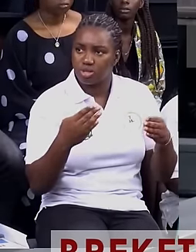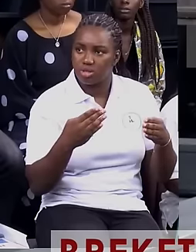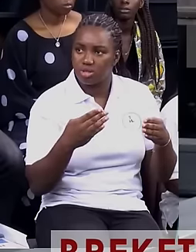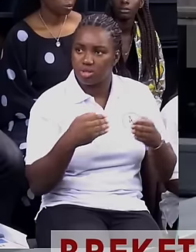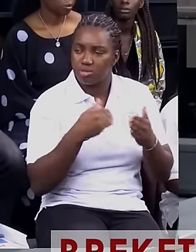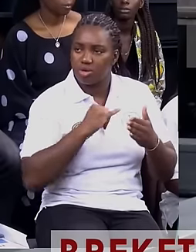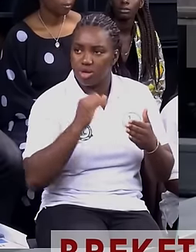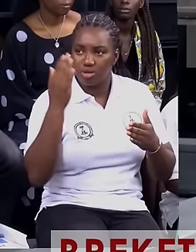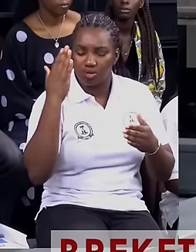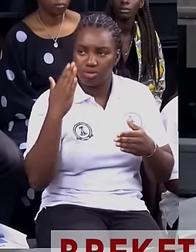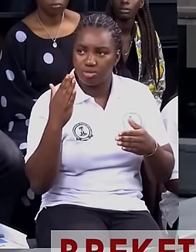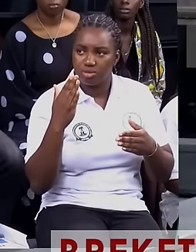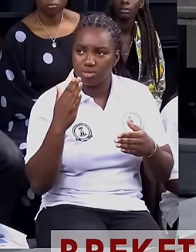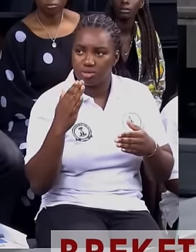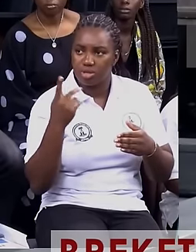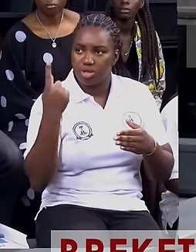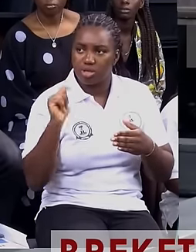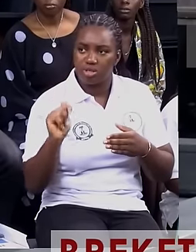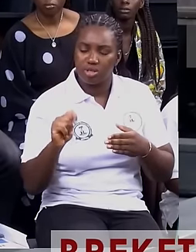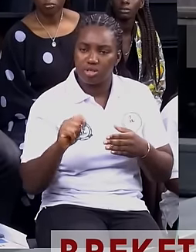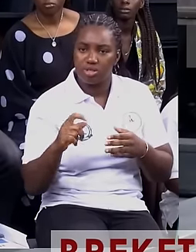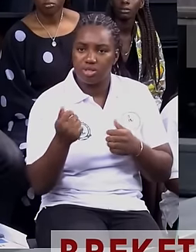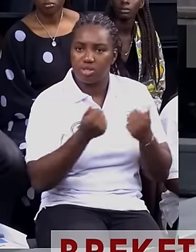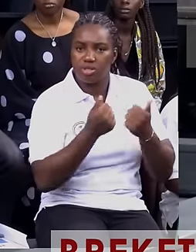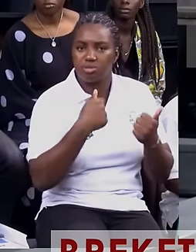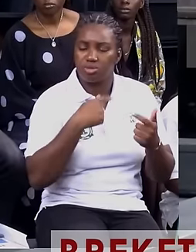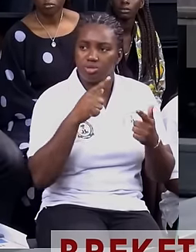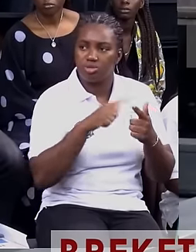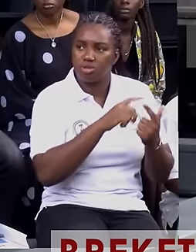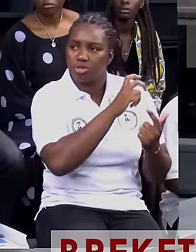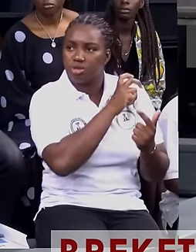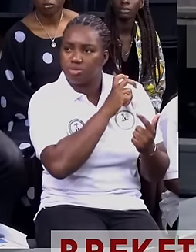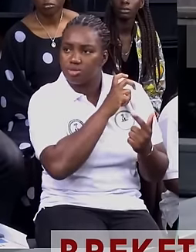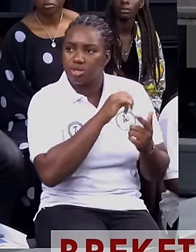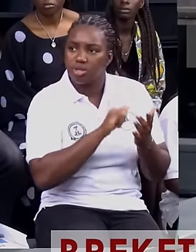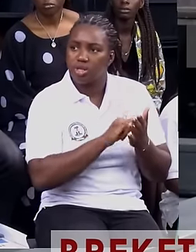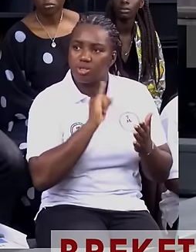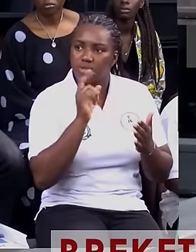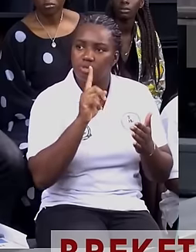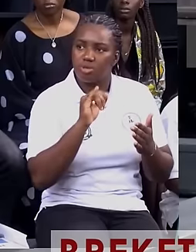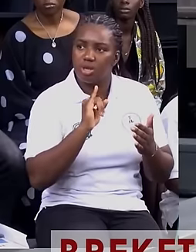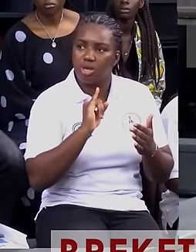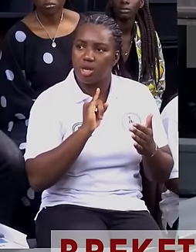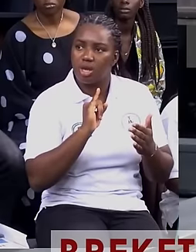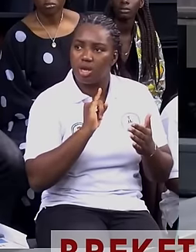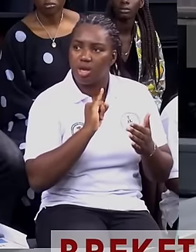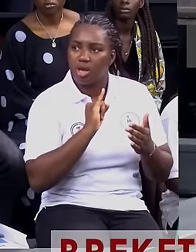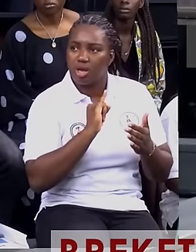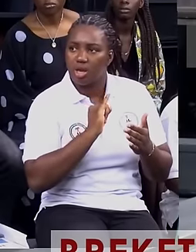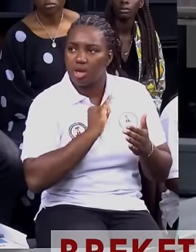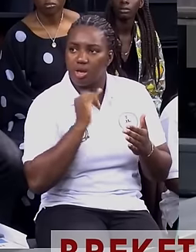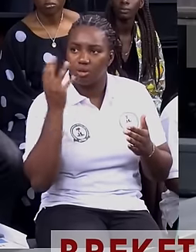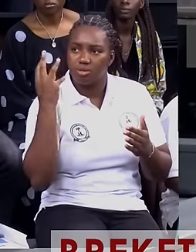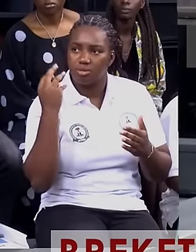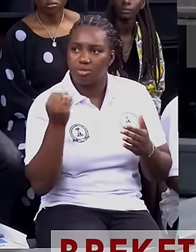If I knew it, they now drove me to the police station. That was where I got to. Now they now gave me this thing. I covered myself.